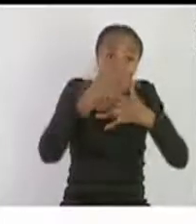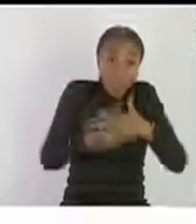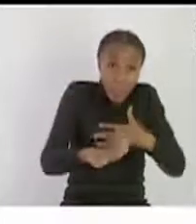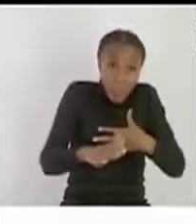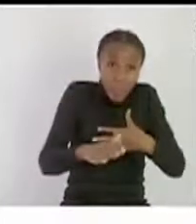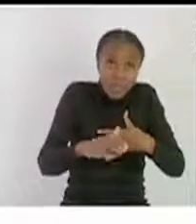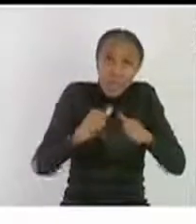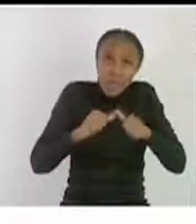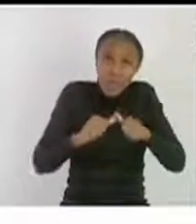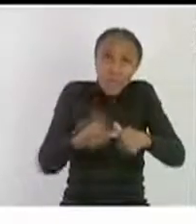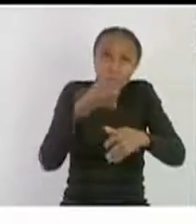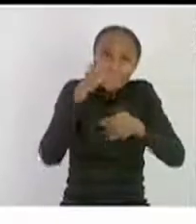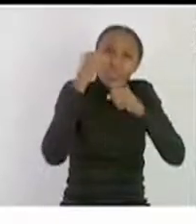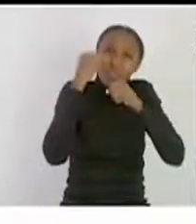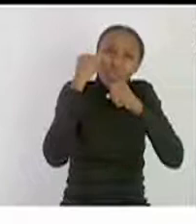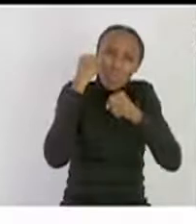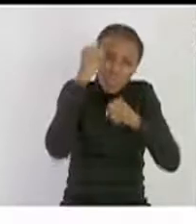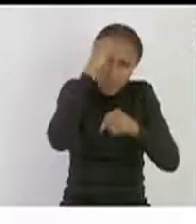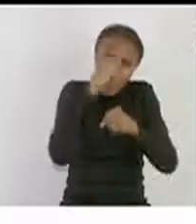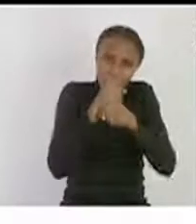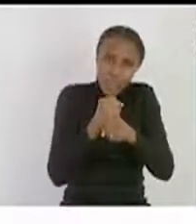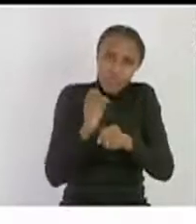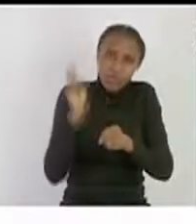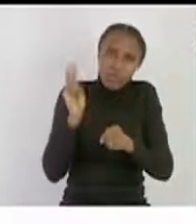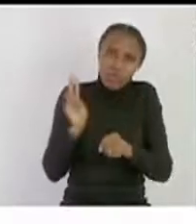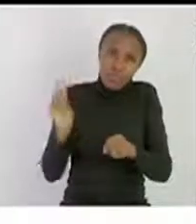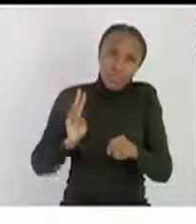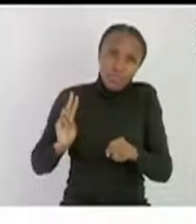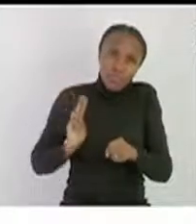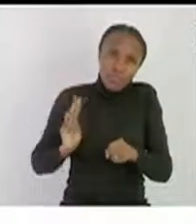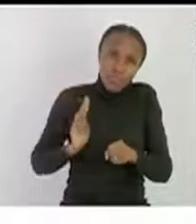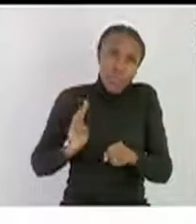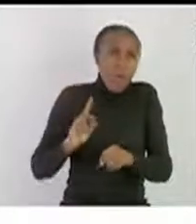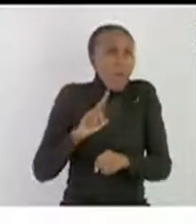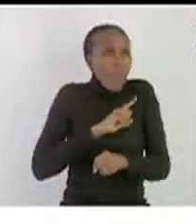protection possible for HIV infection.